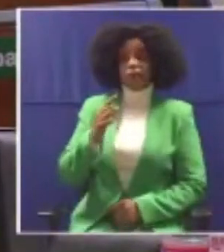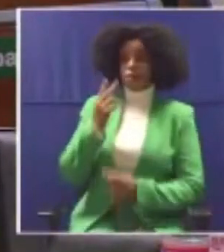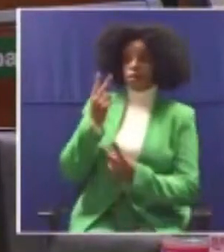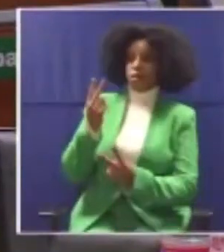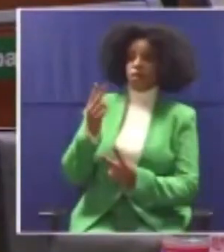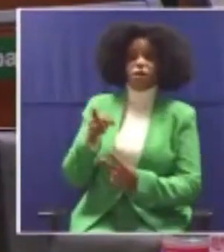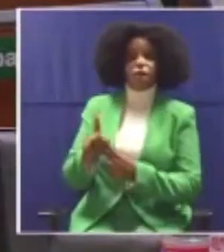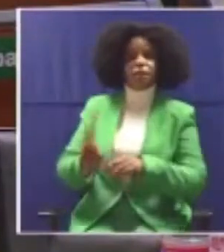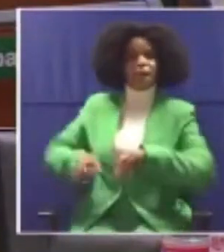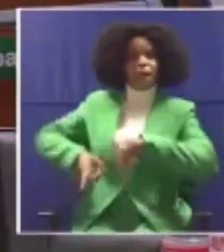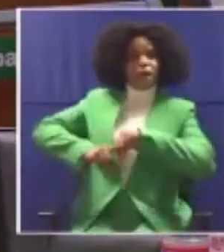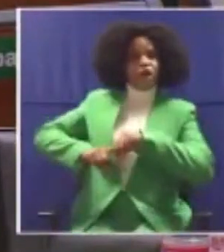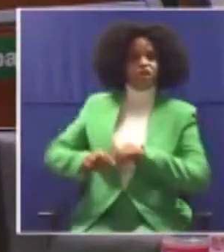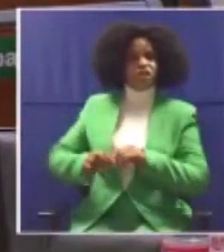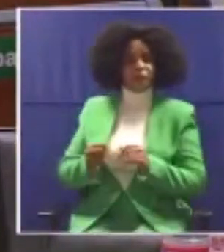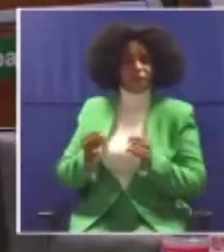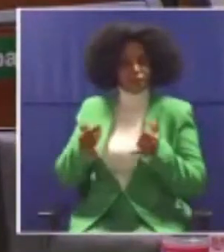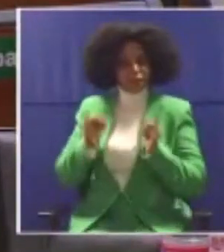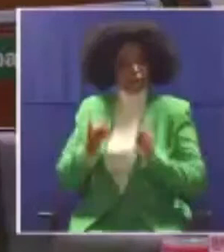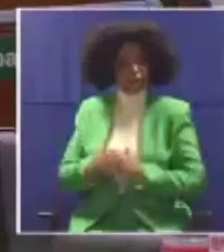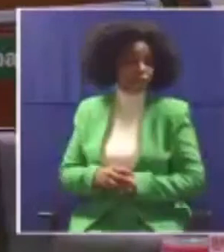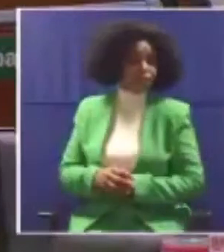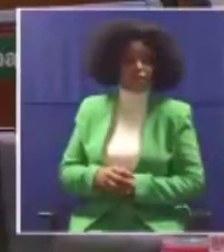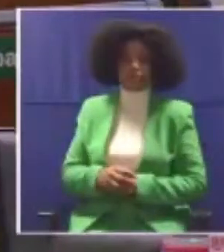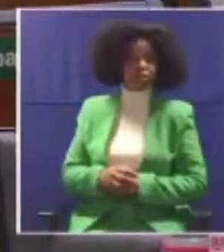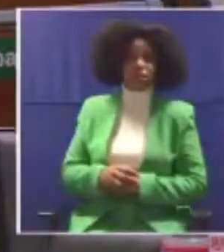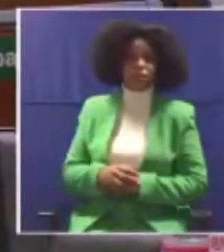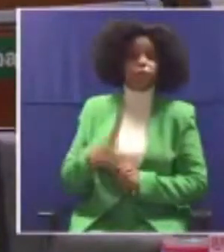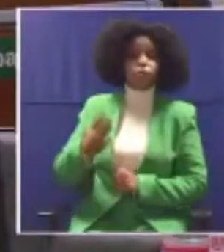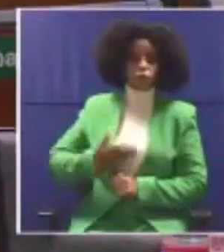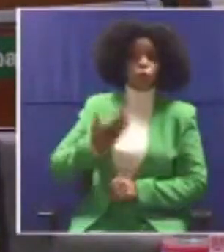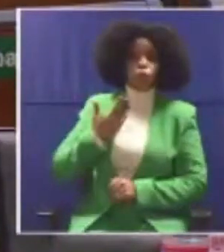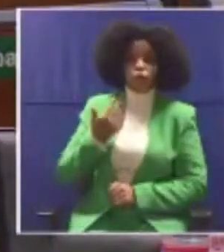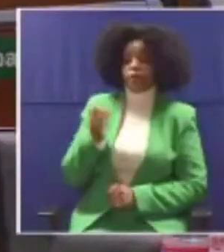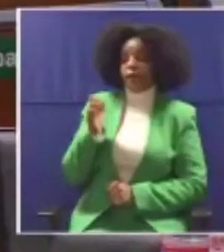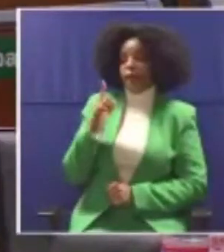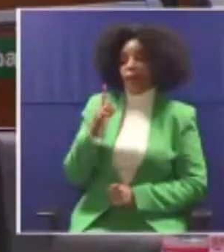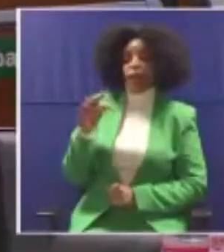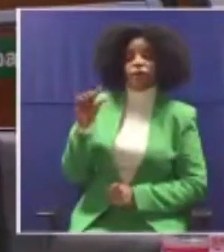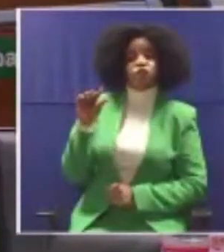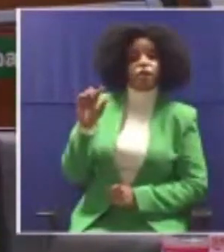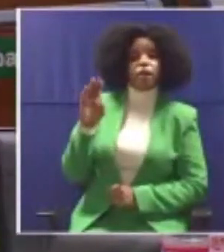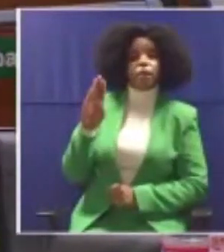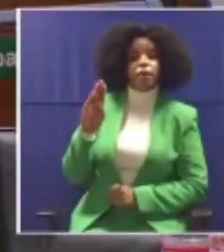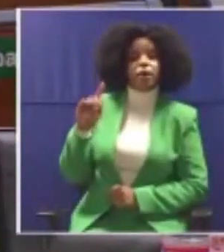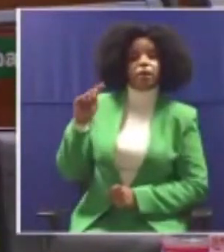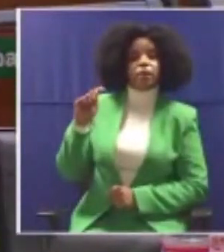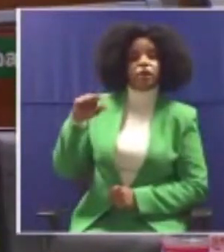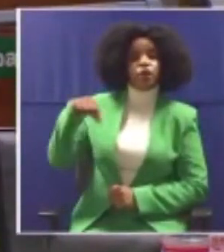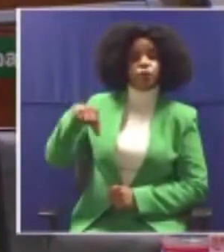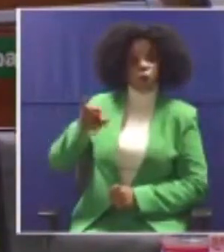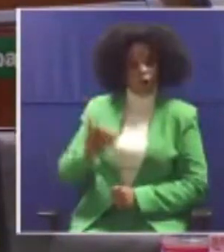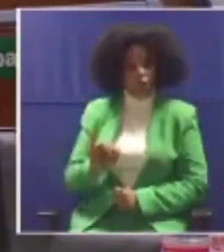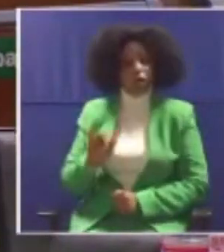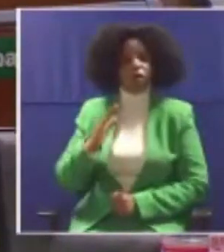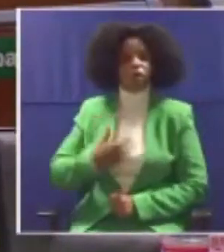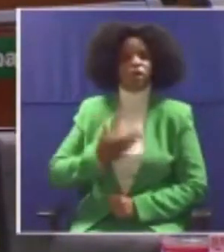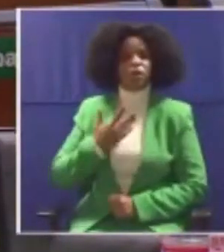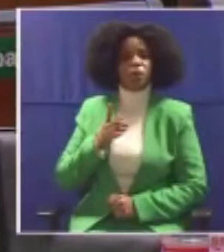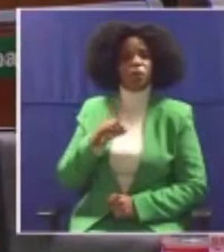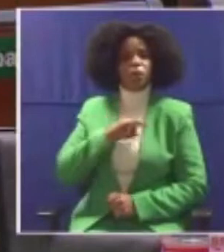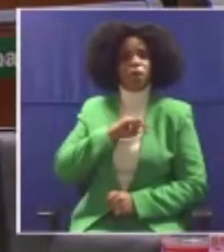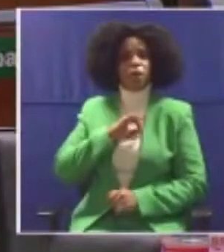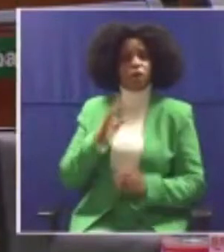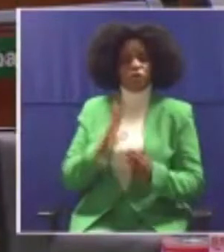would like the LGBTQI to be murdered. Our recognition of universal basic human rights must